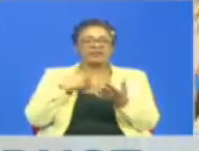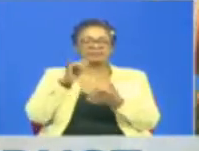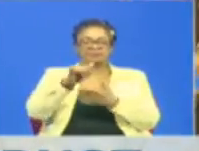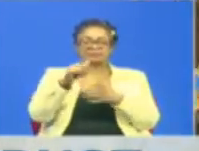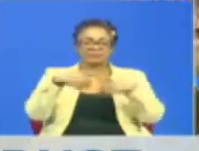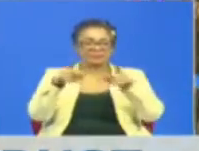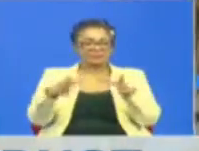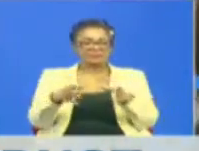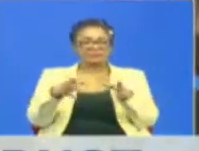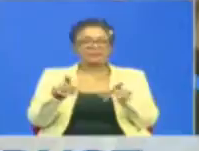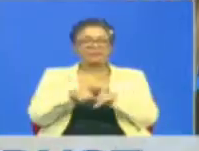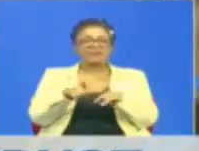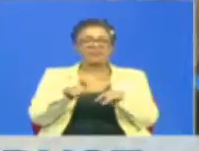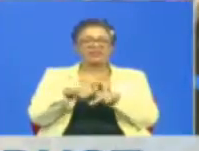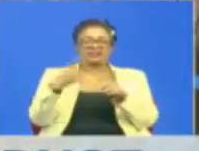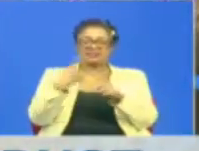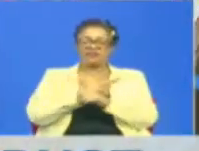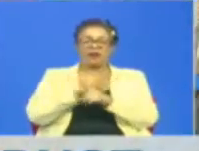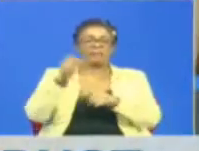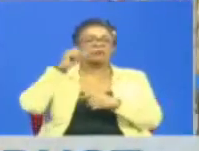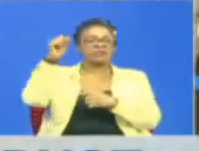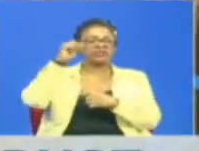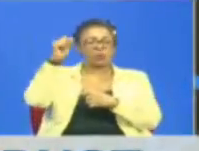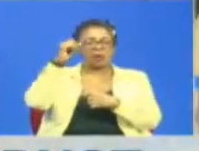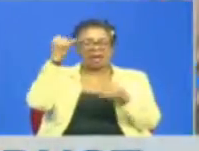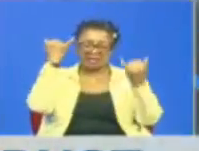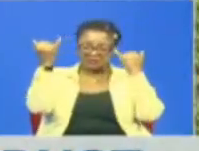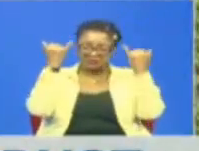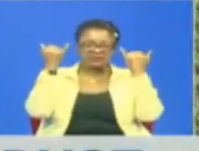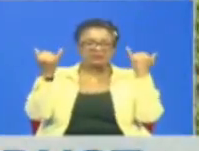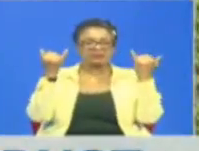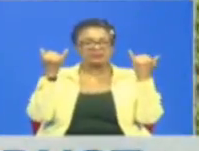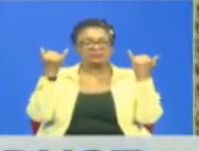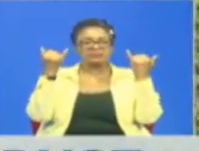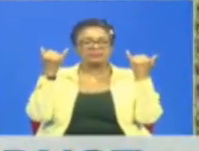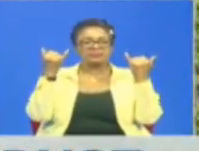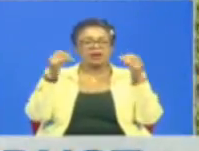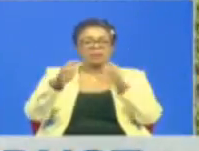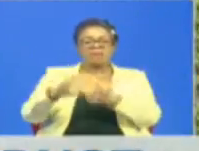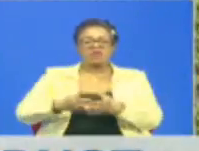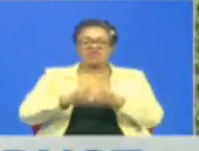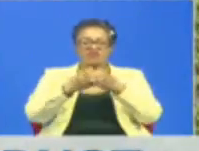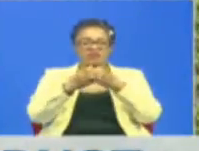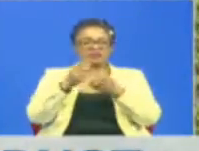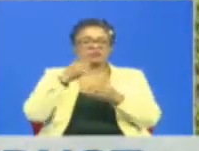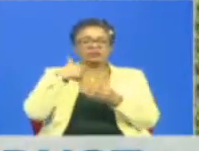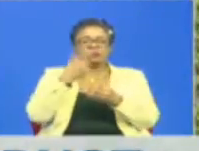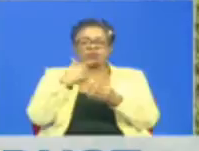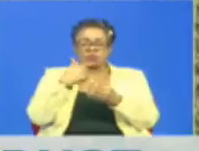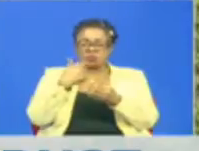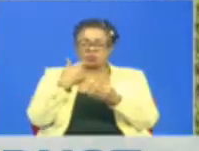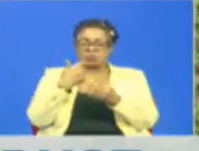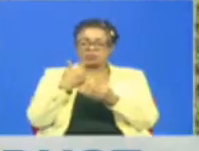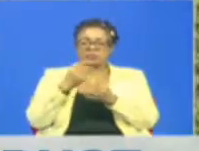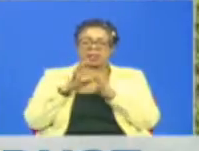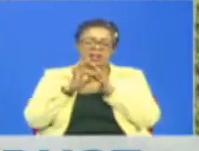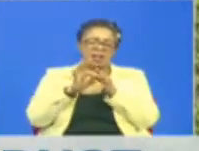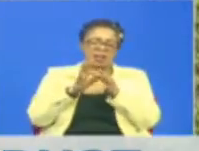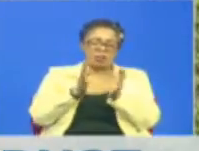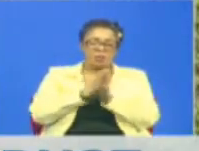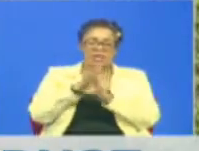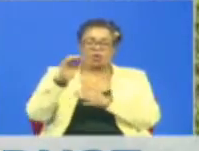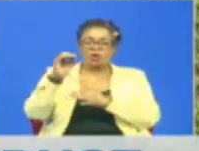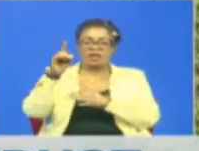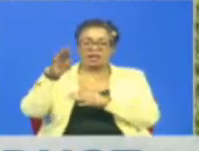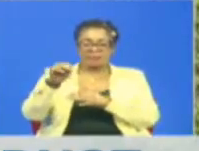as well as the difference in political ideologies. Magufuli, who was so much aligned to ODM leader, Raila Odinga,